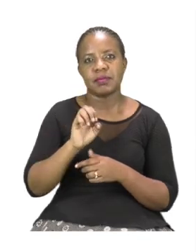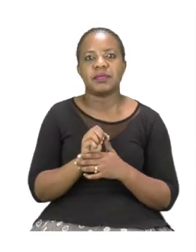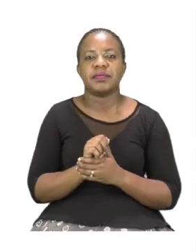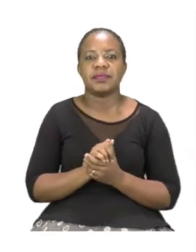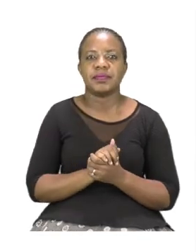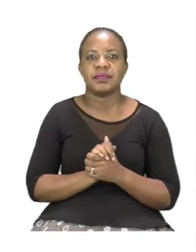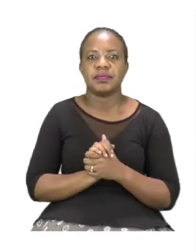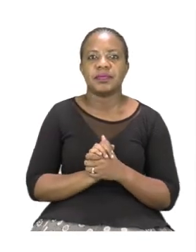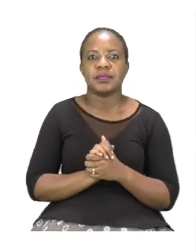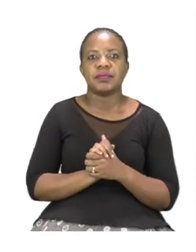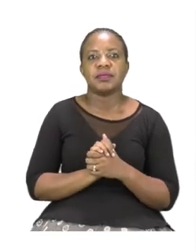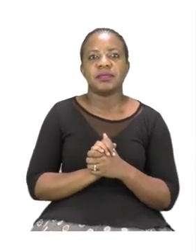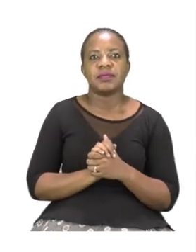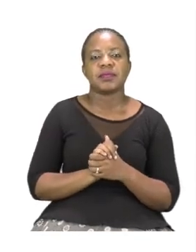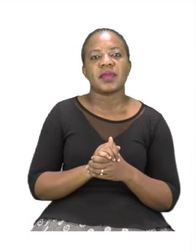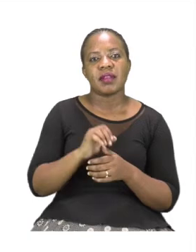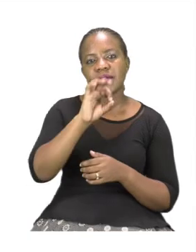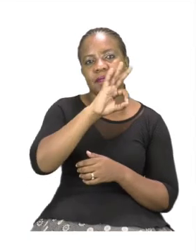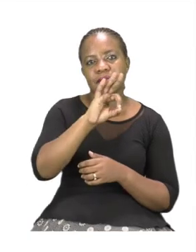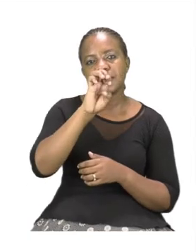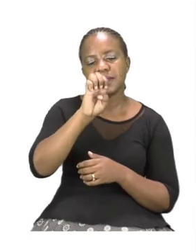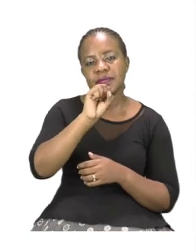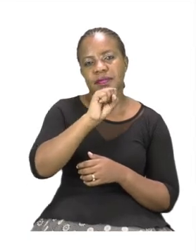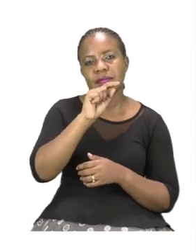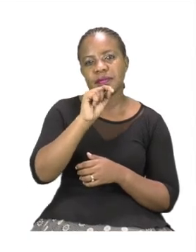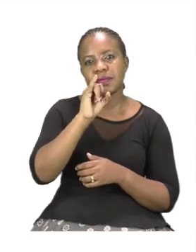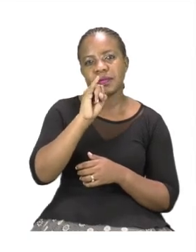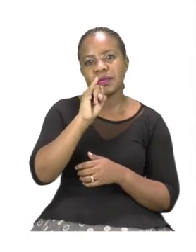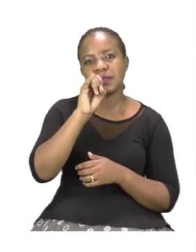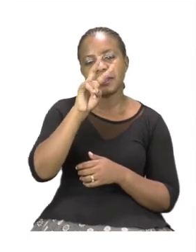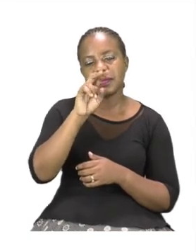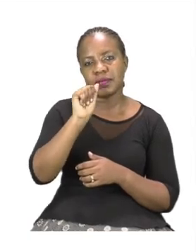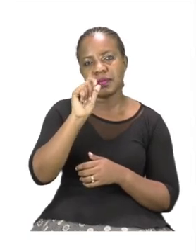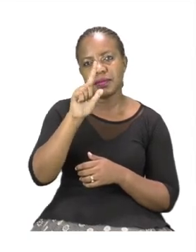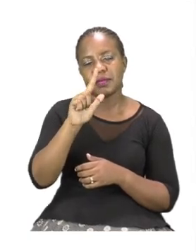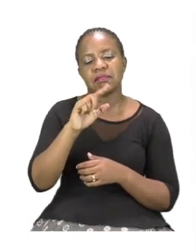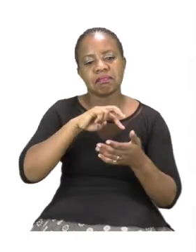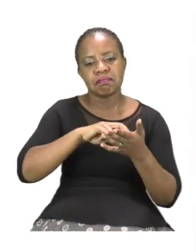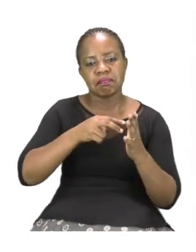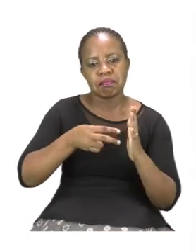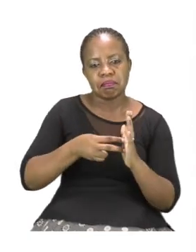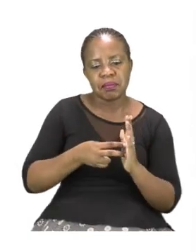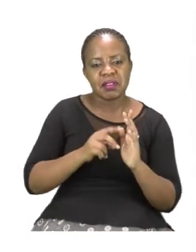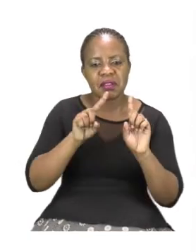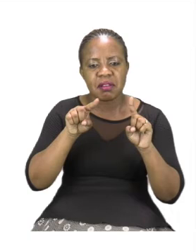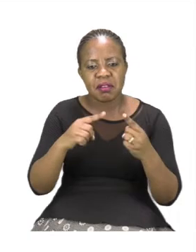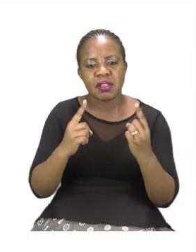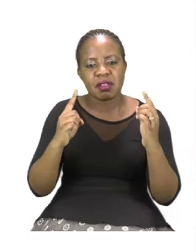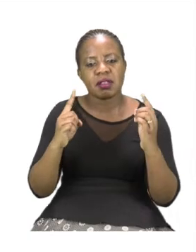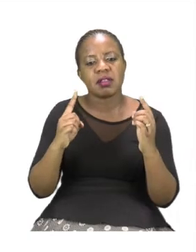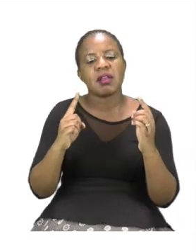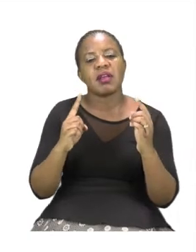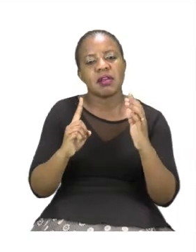only once a year. It can be any kind of festival, maybe a cultural